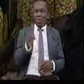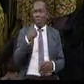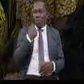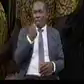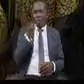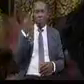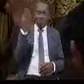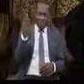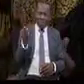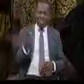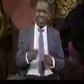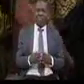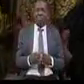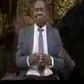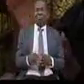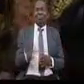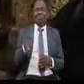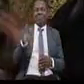today.